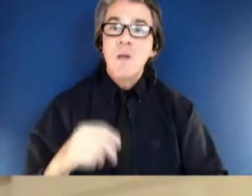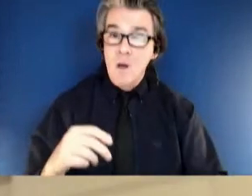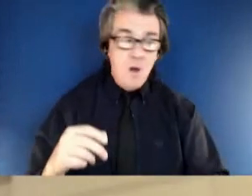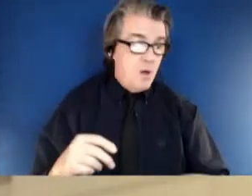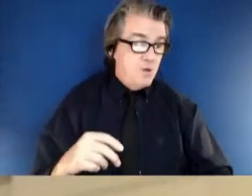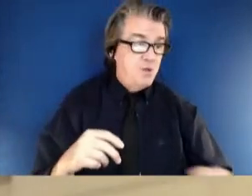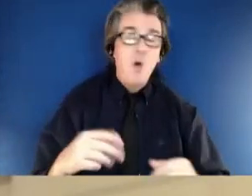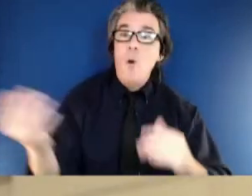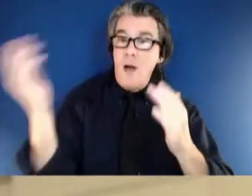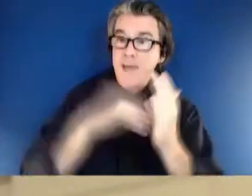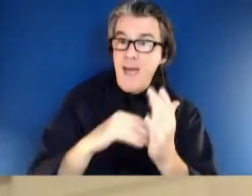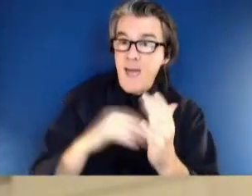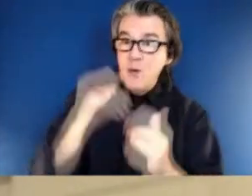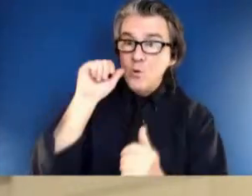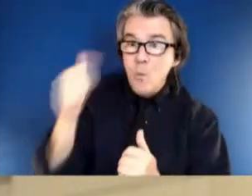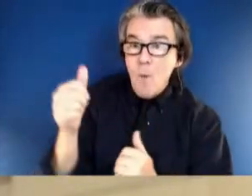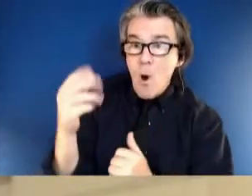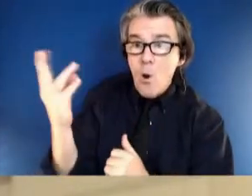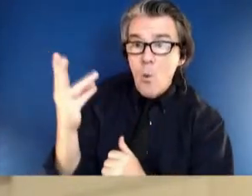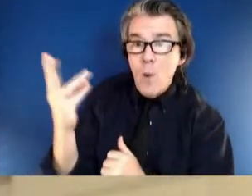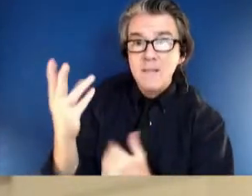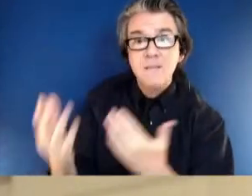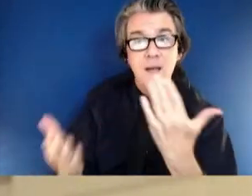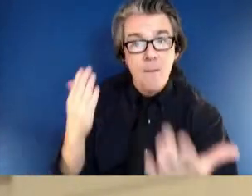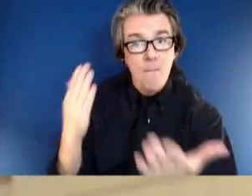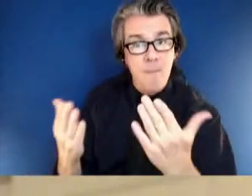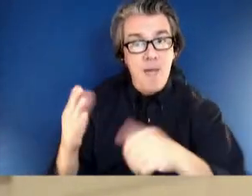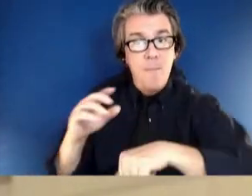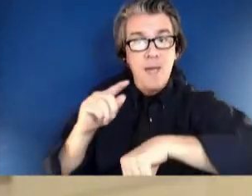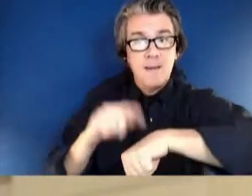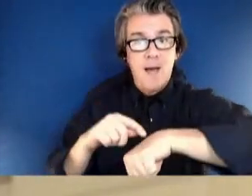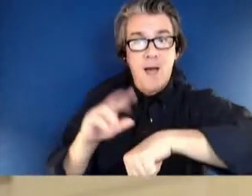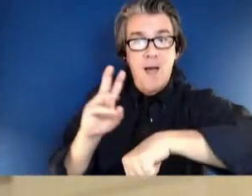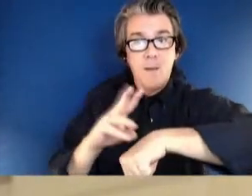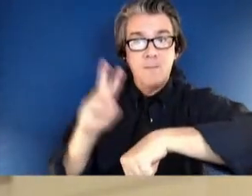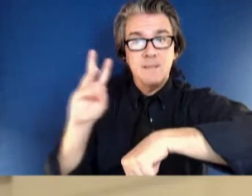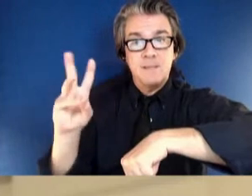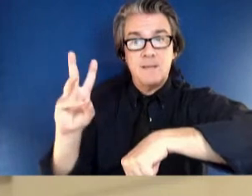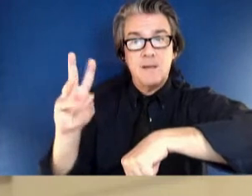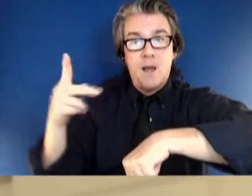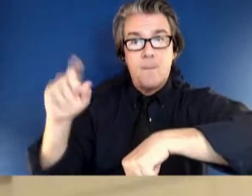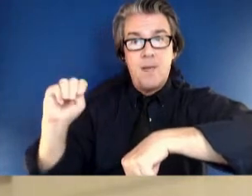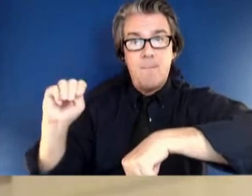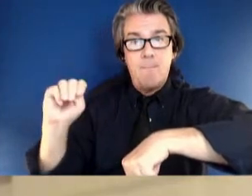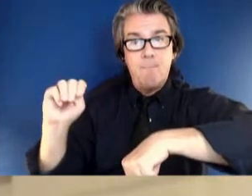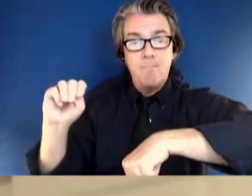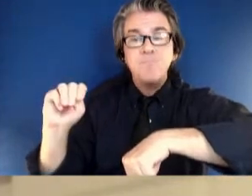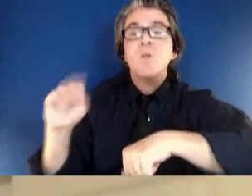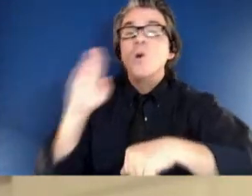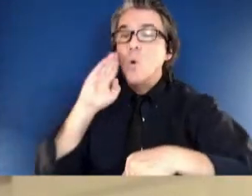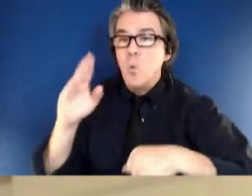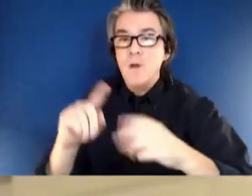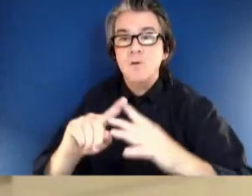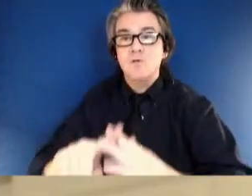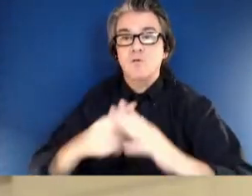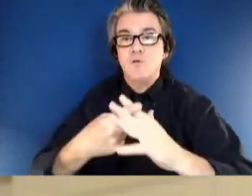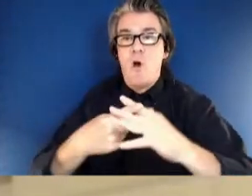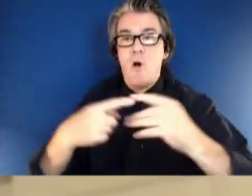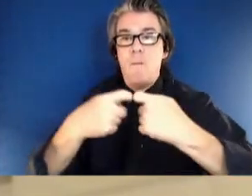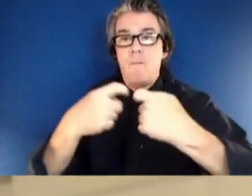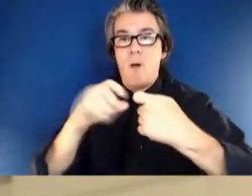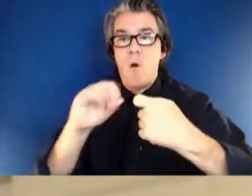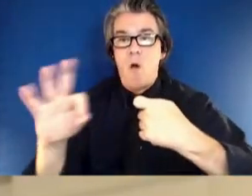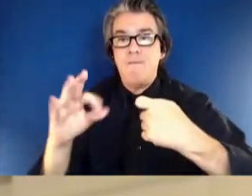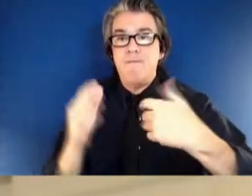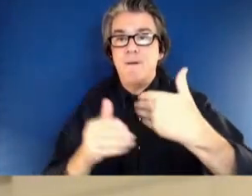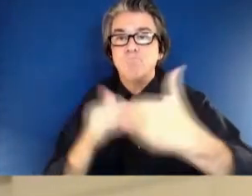we initiate a power shutoff, and we have taken COVID precautions at all of those CRCs. So I want to remind the reporters who